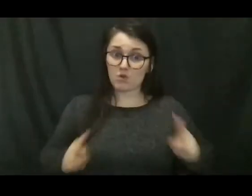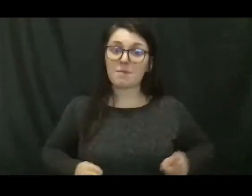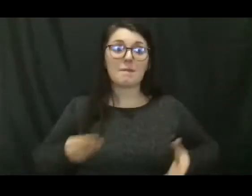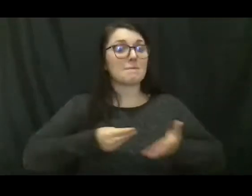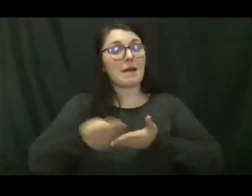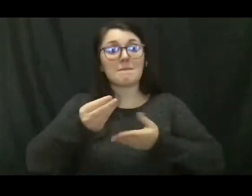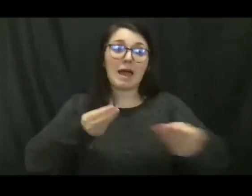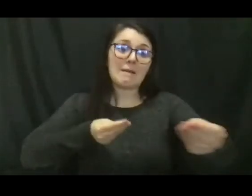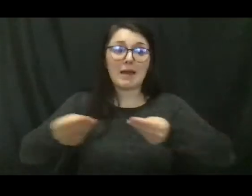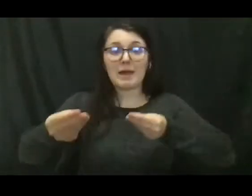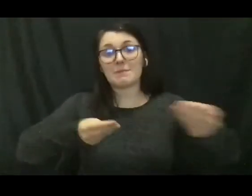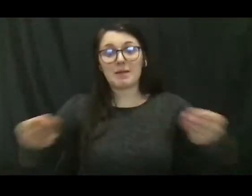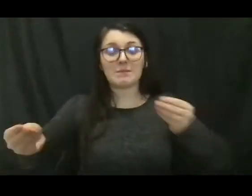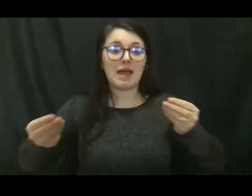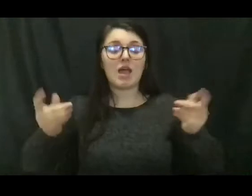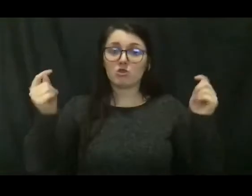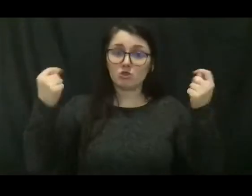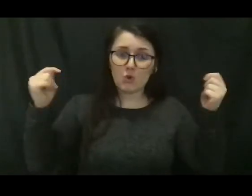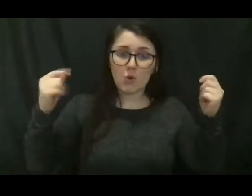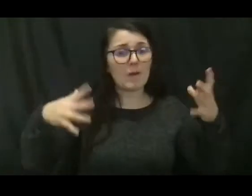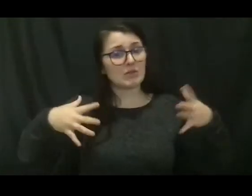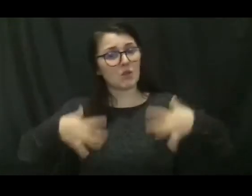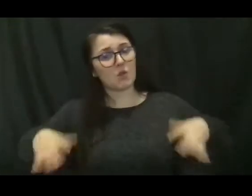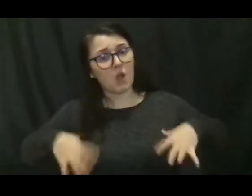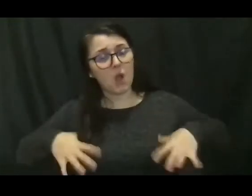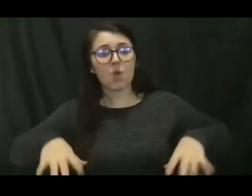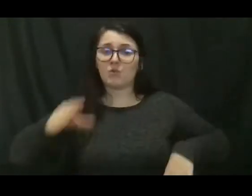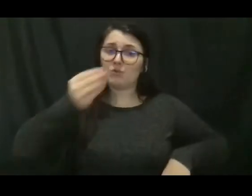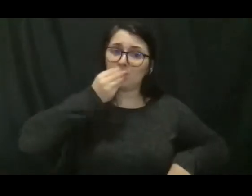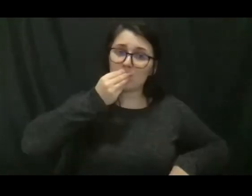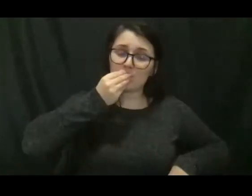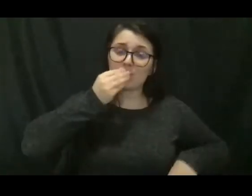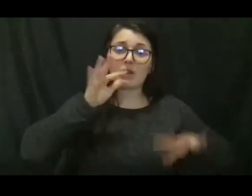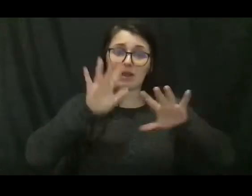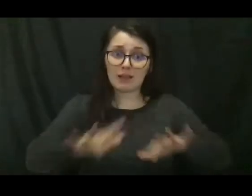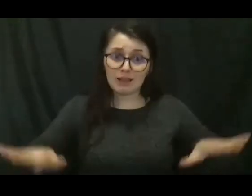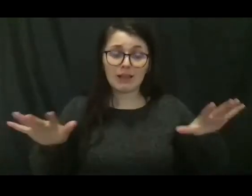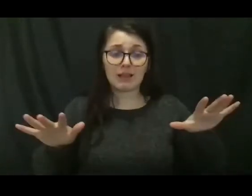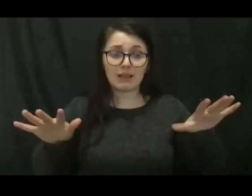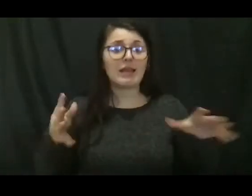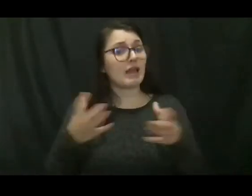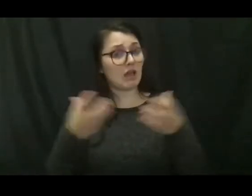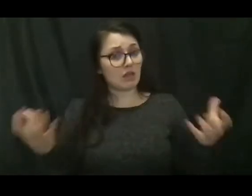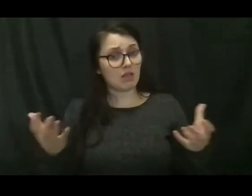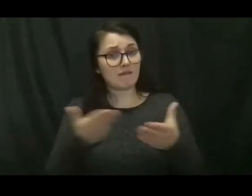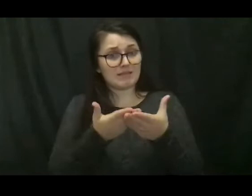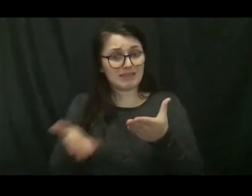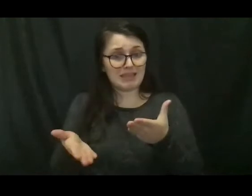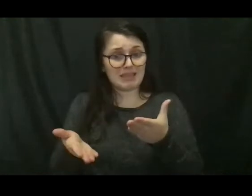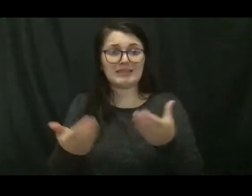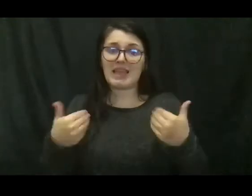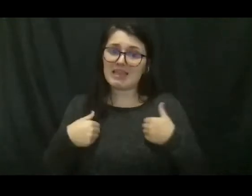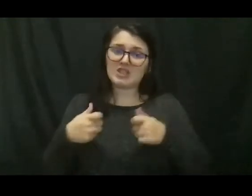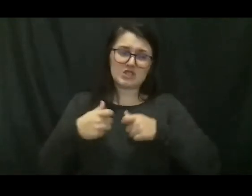So we like to buy toys and clothes and food. Yeah. And a lot of that stuff has